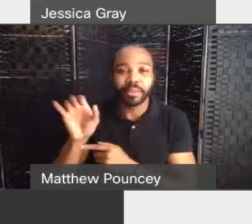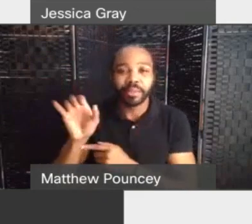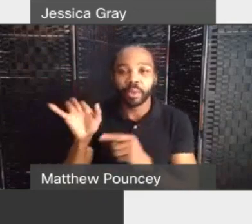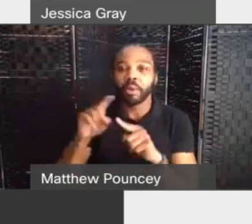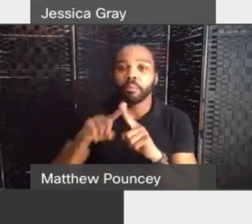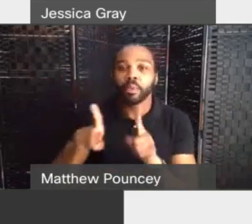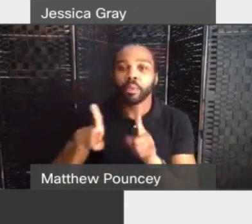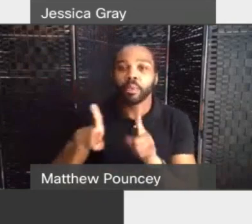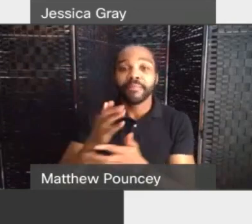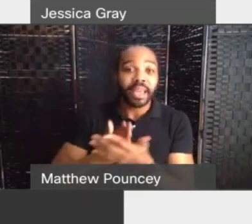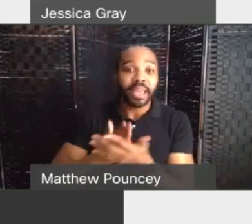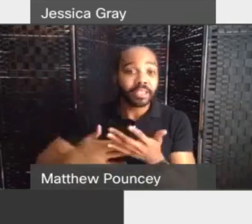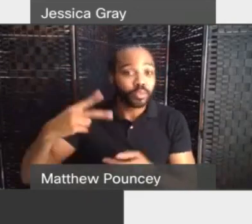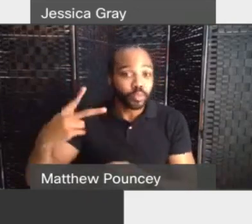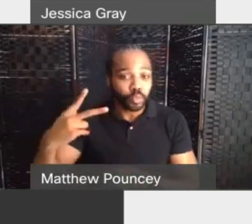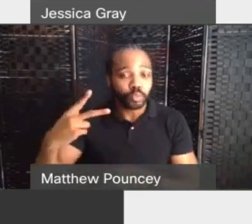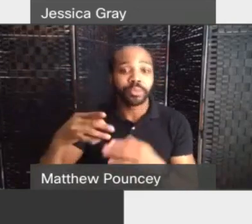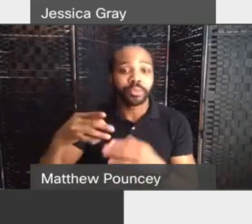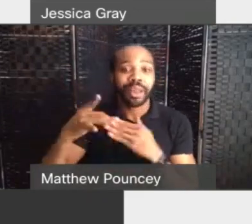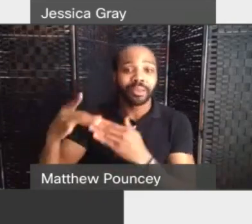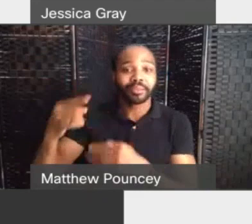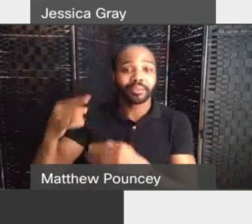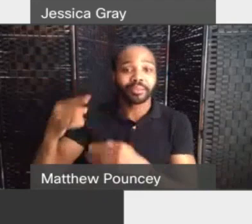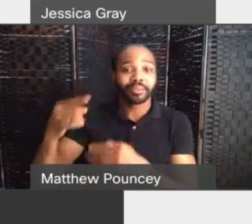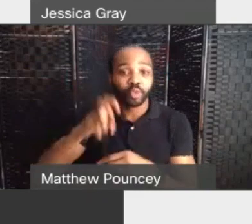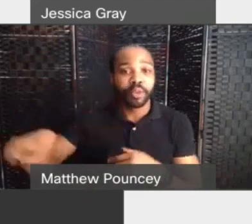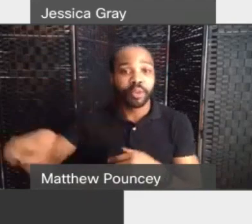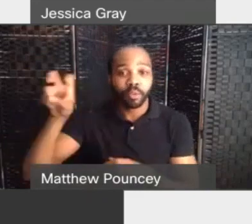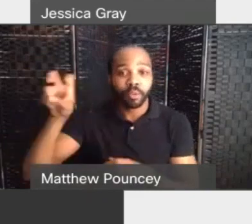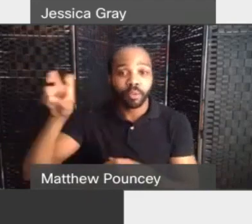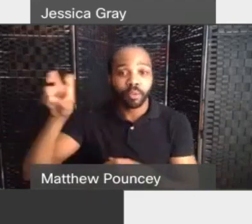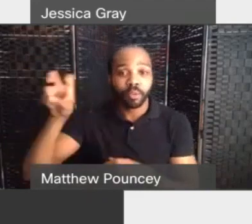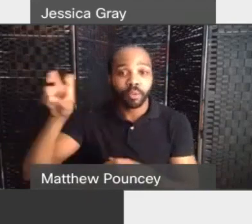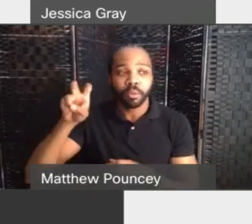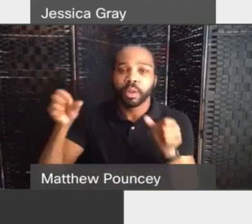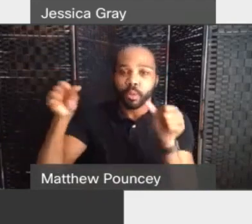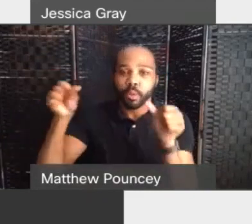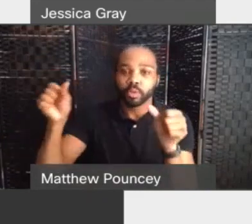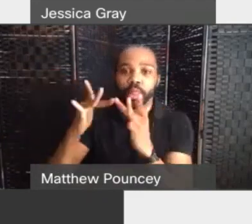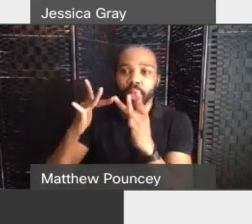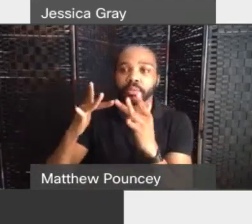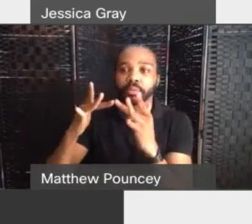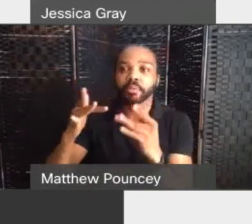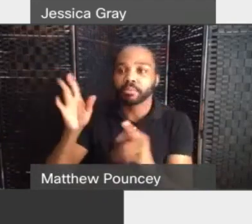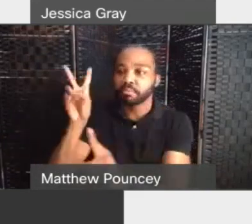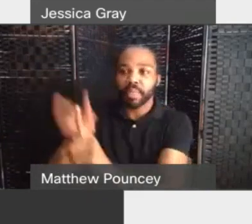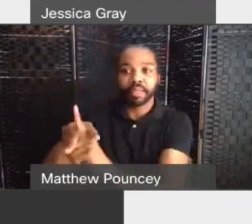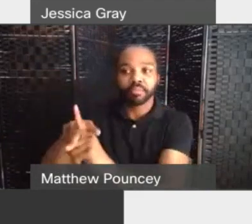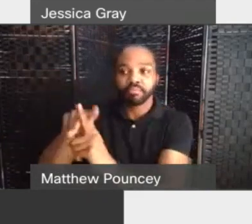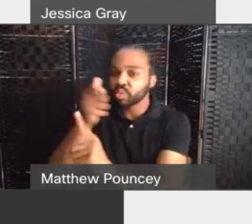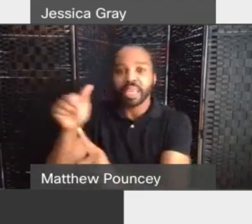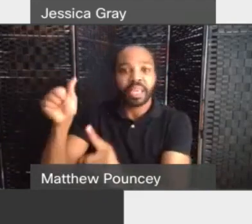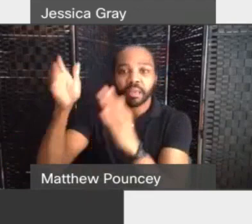phase 2 guidance for travel is posted on our website. That is applicable to anybody who has been